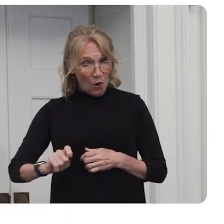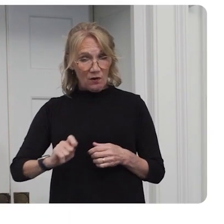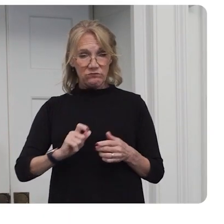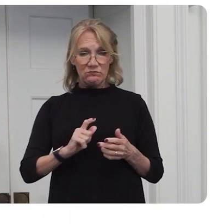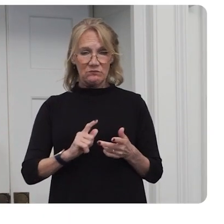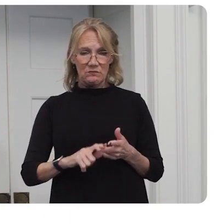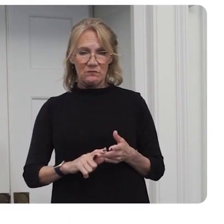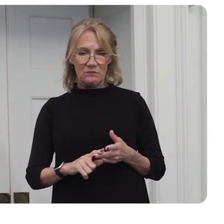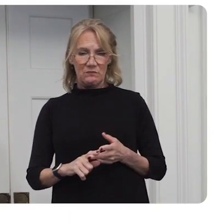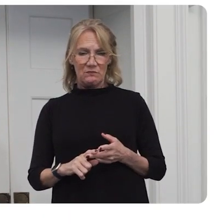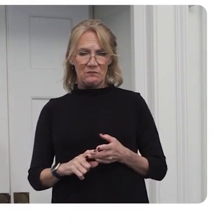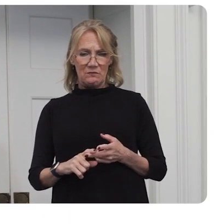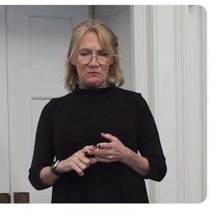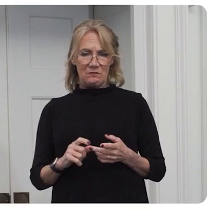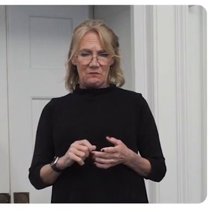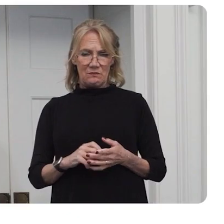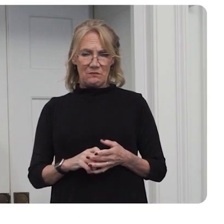do